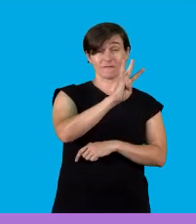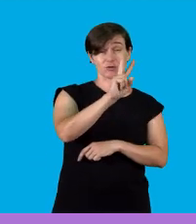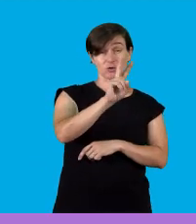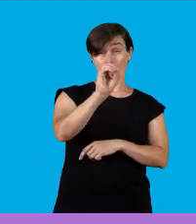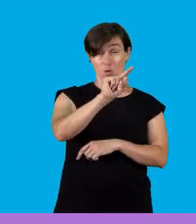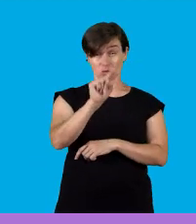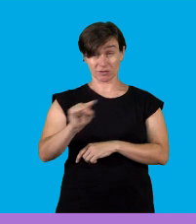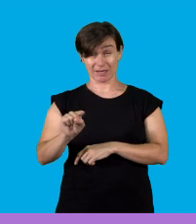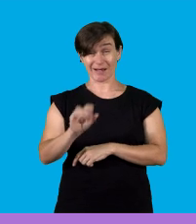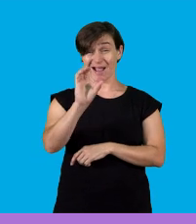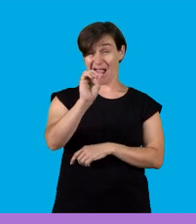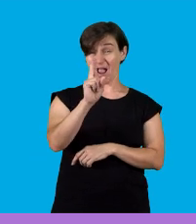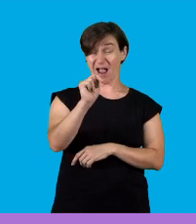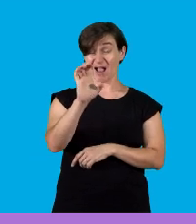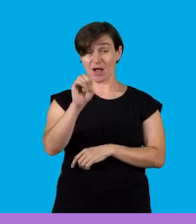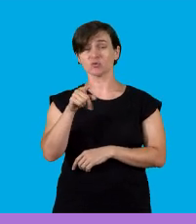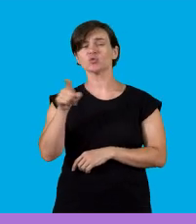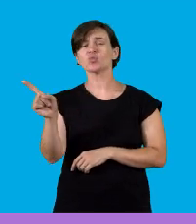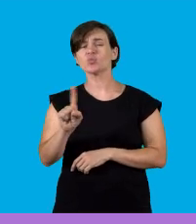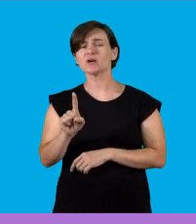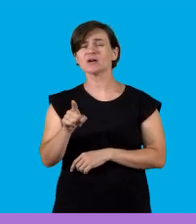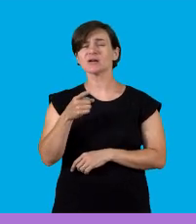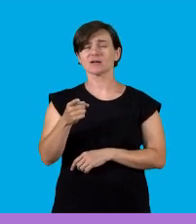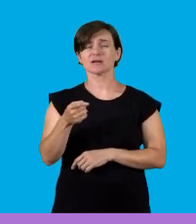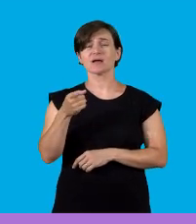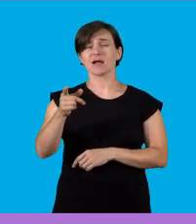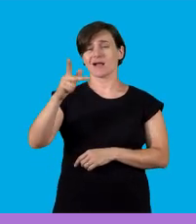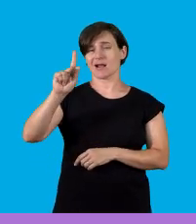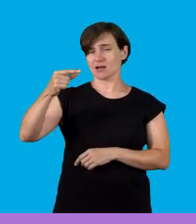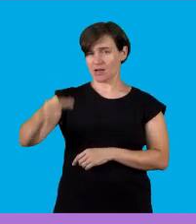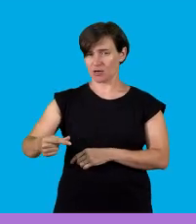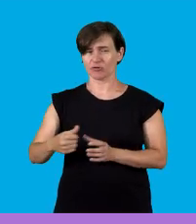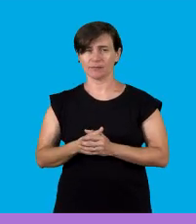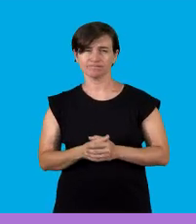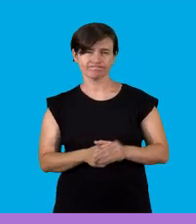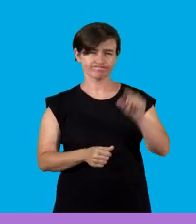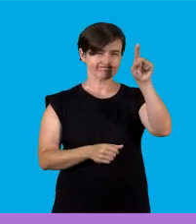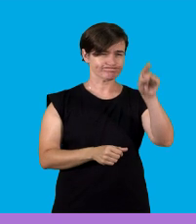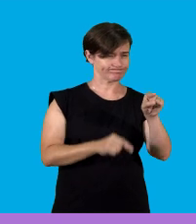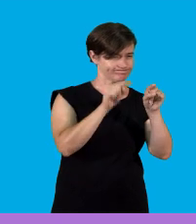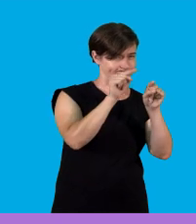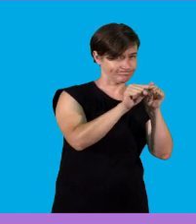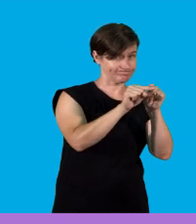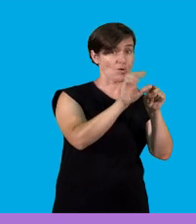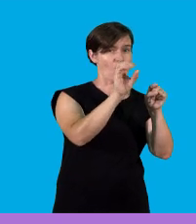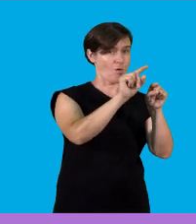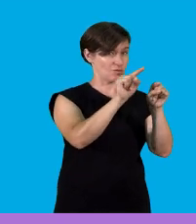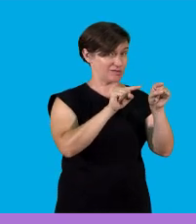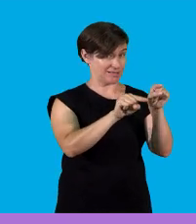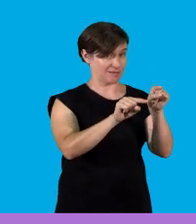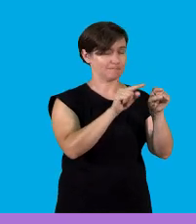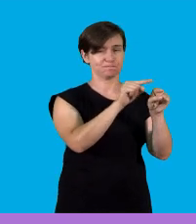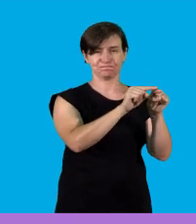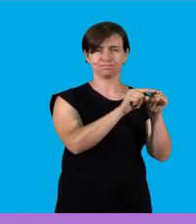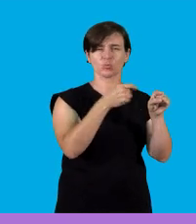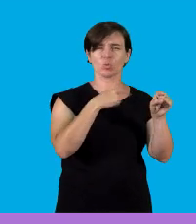right, of flour to kilograms. Now let's find our ounce there, OZ, right?